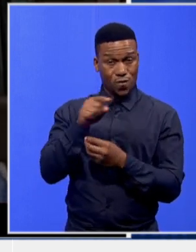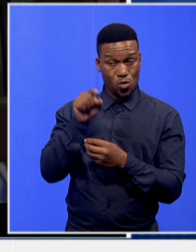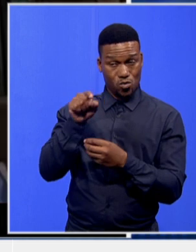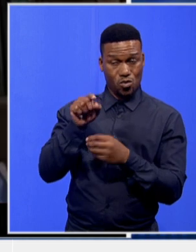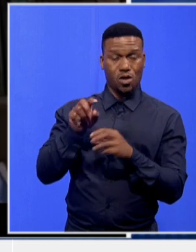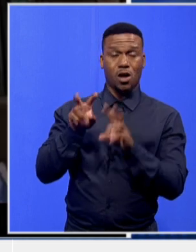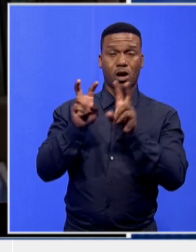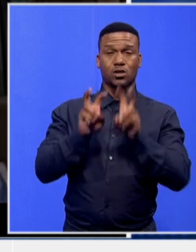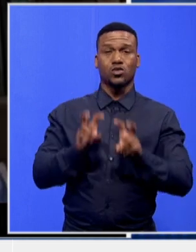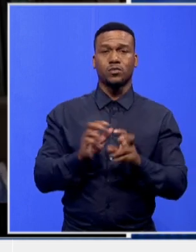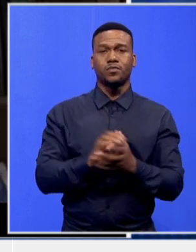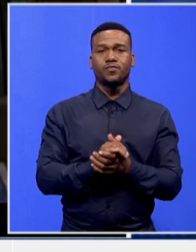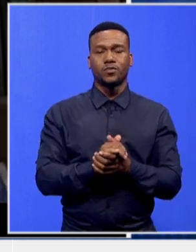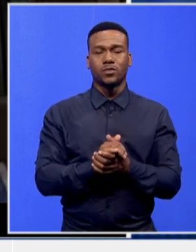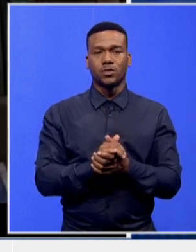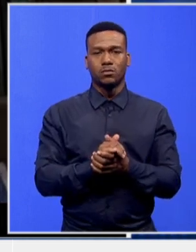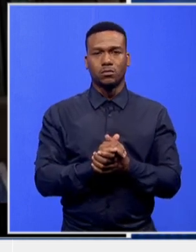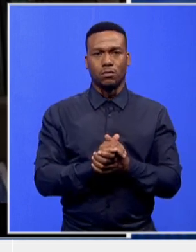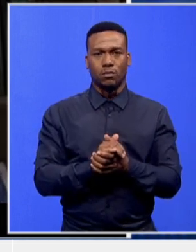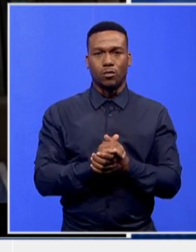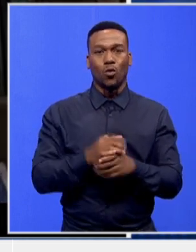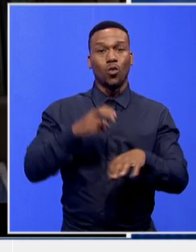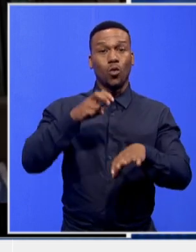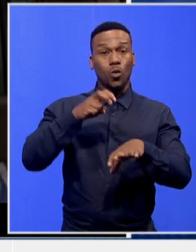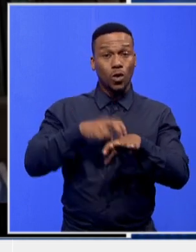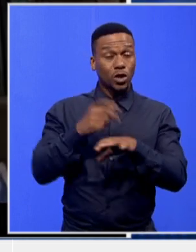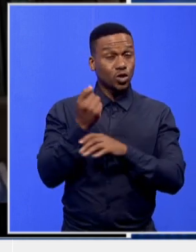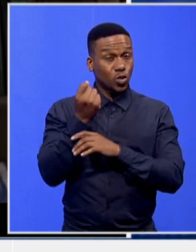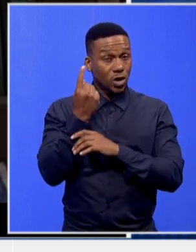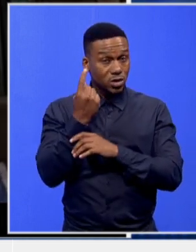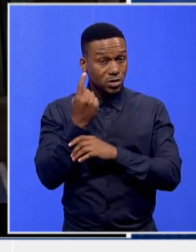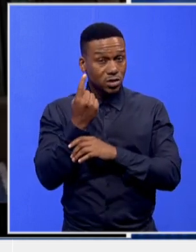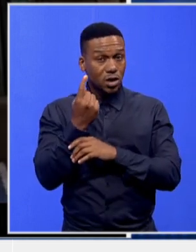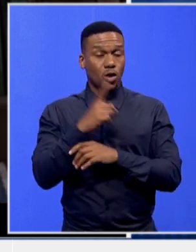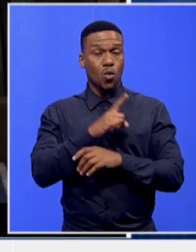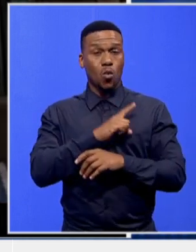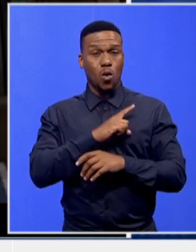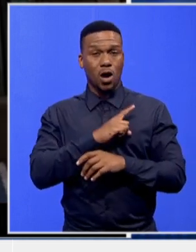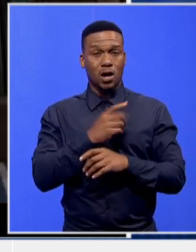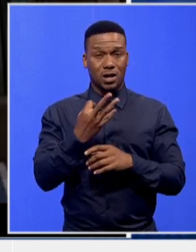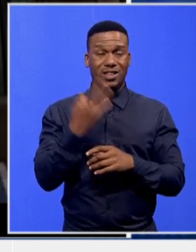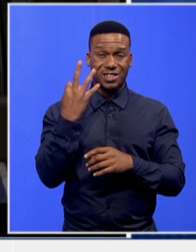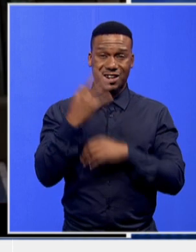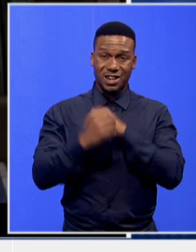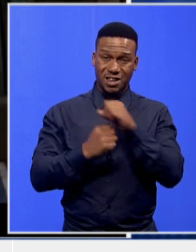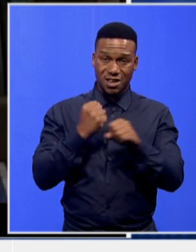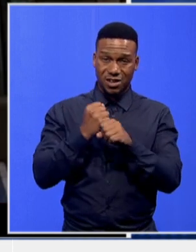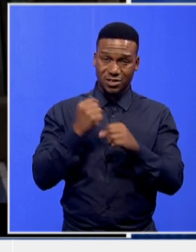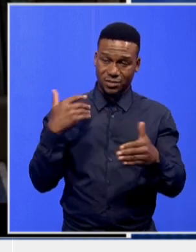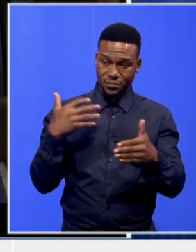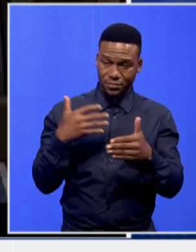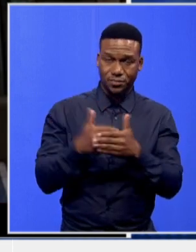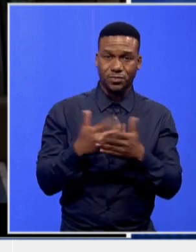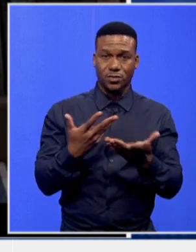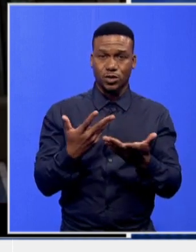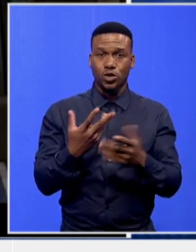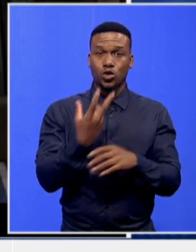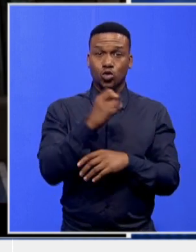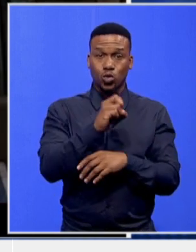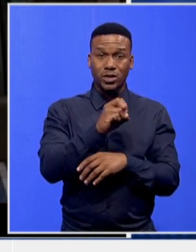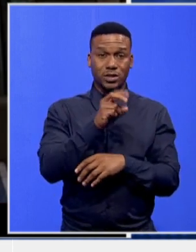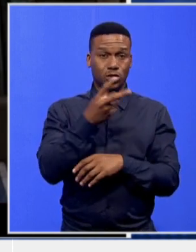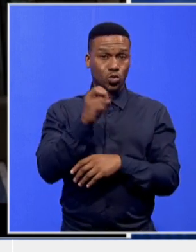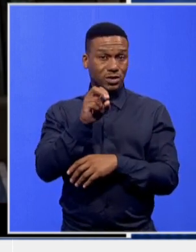understand that this is only a reprieve for basically 3 years, which is going to be for FY23, 24,